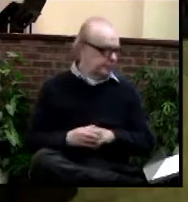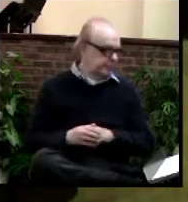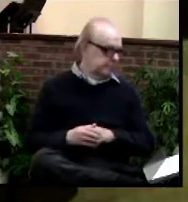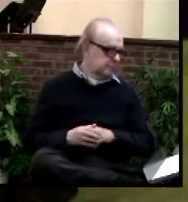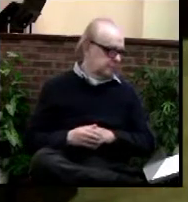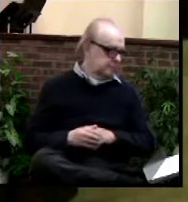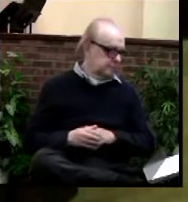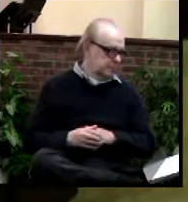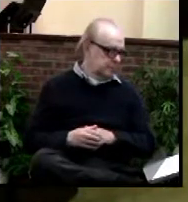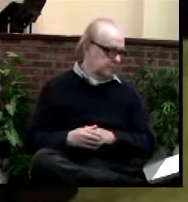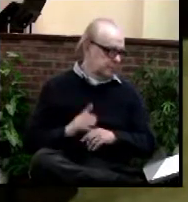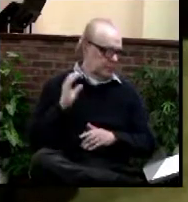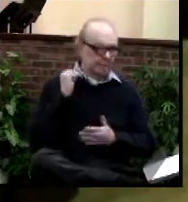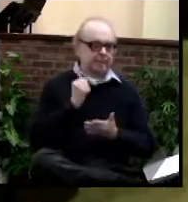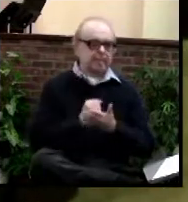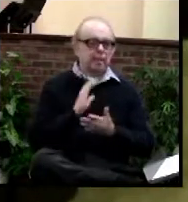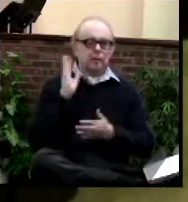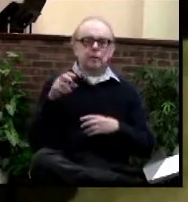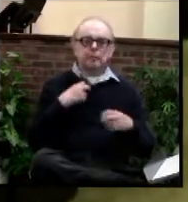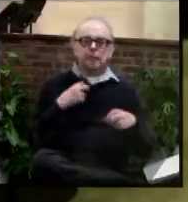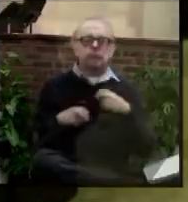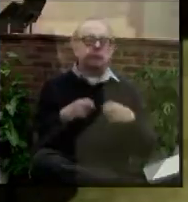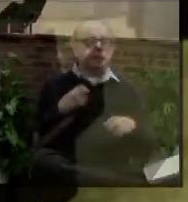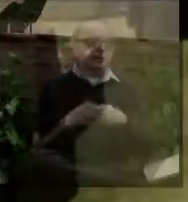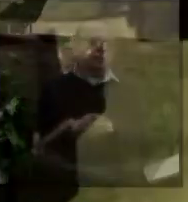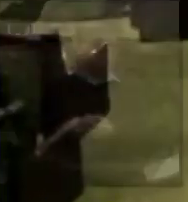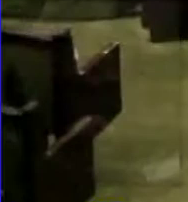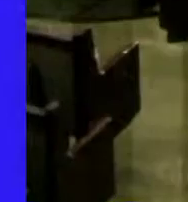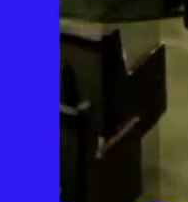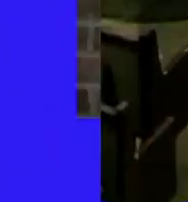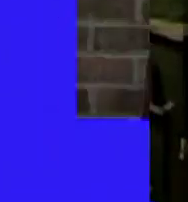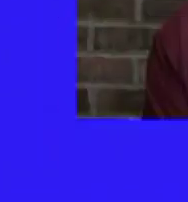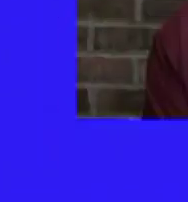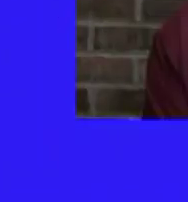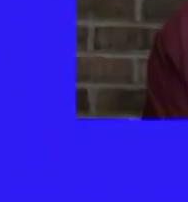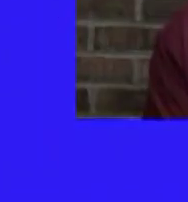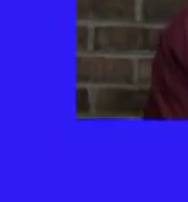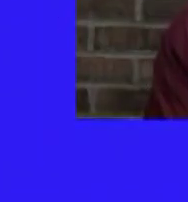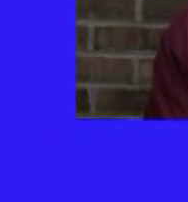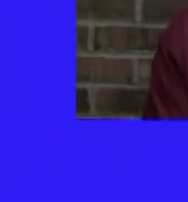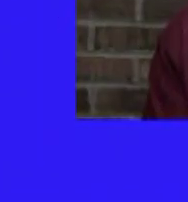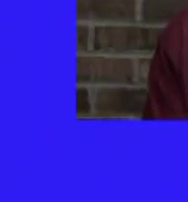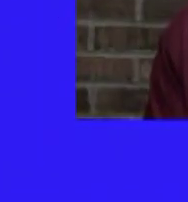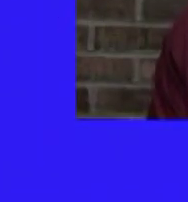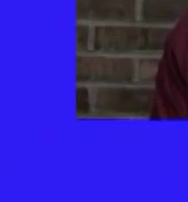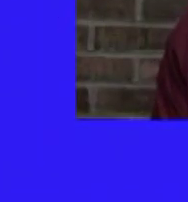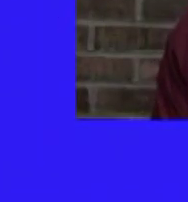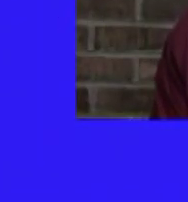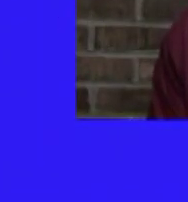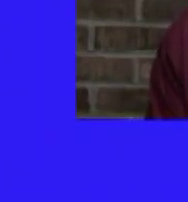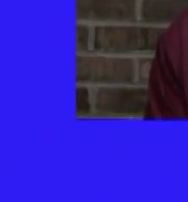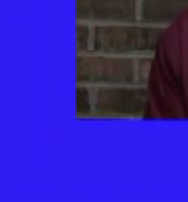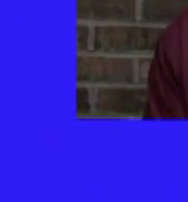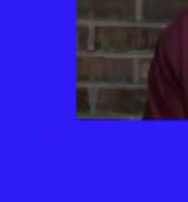He will help you with your issues, but they don't all go away. Hello, my name is Chuck Kahn.